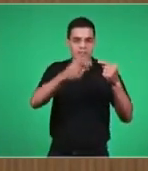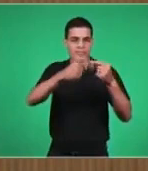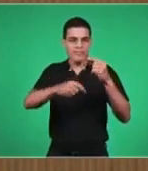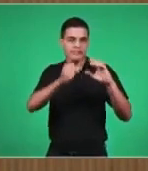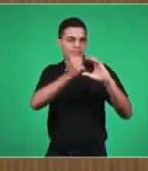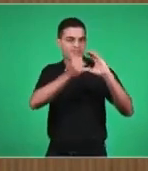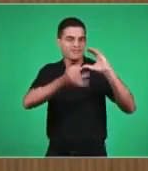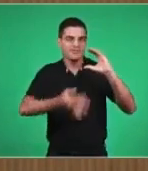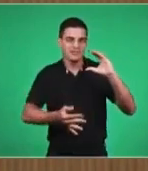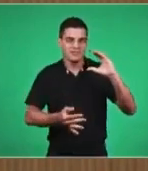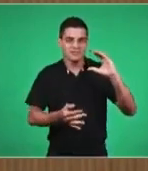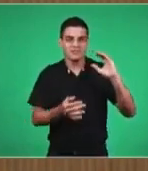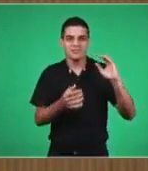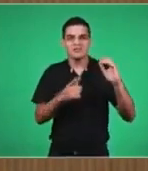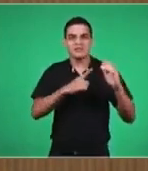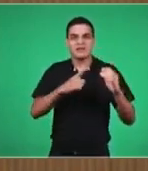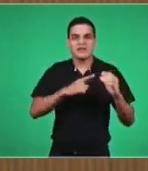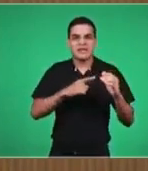And science